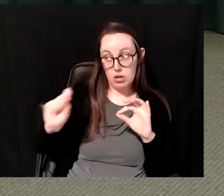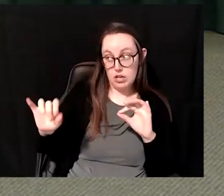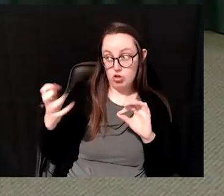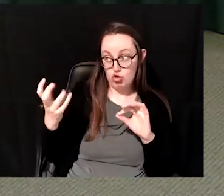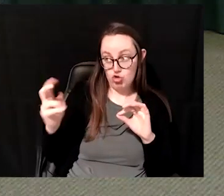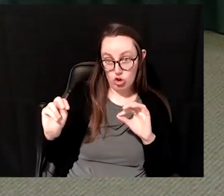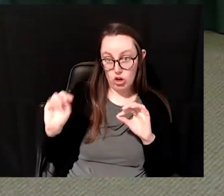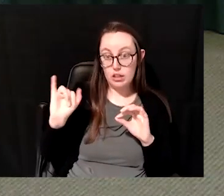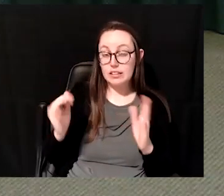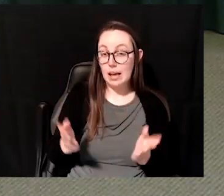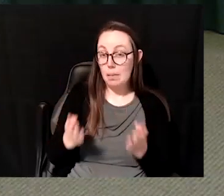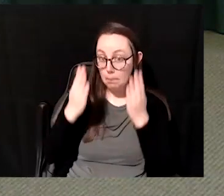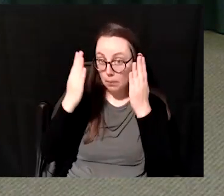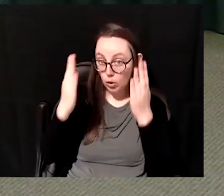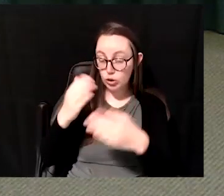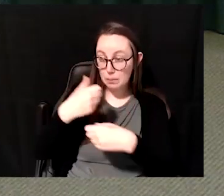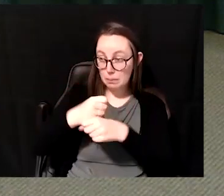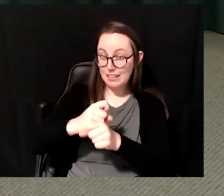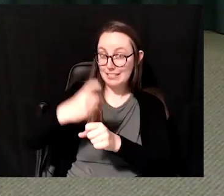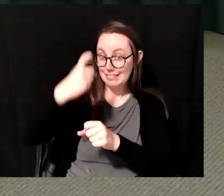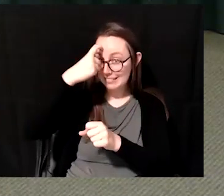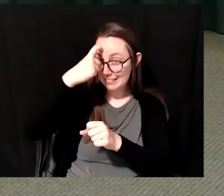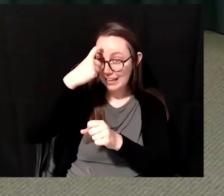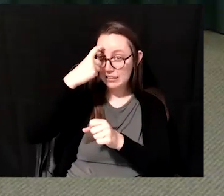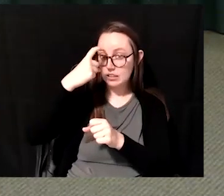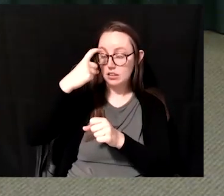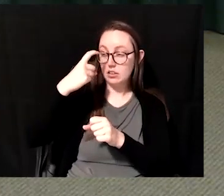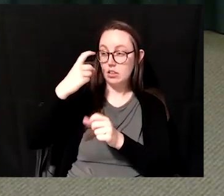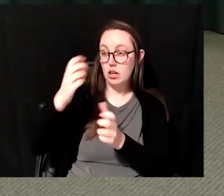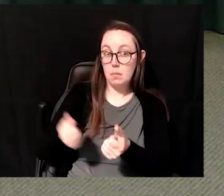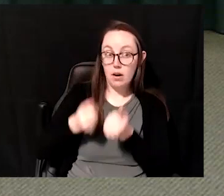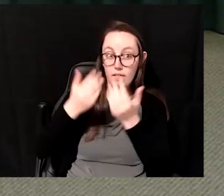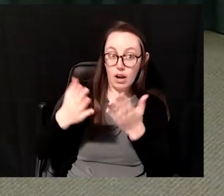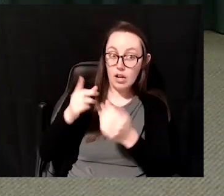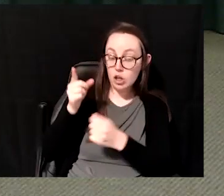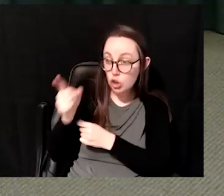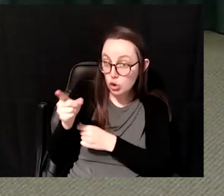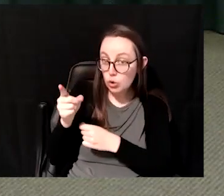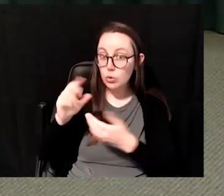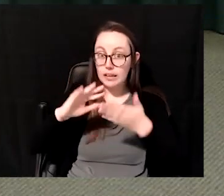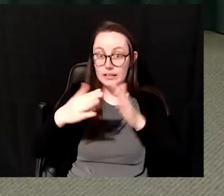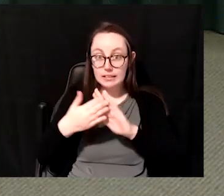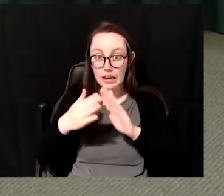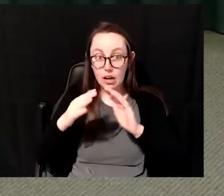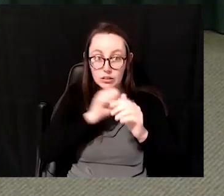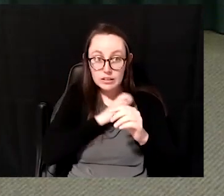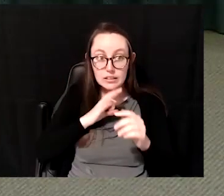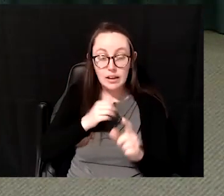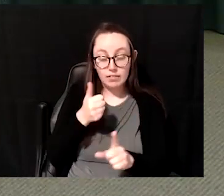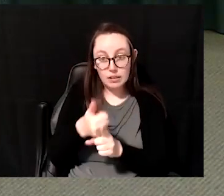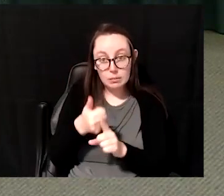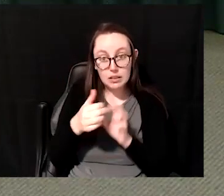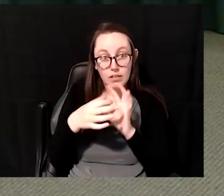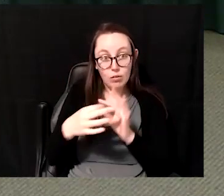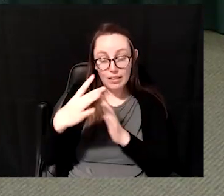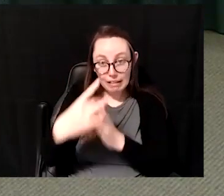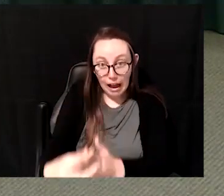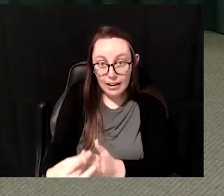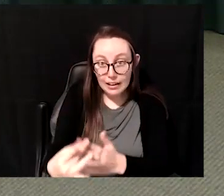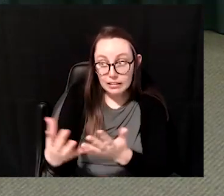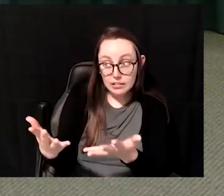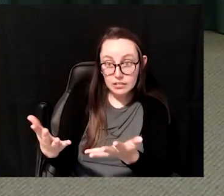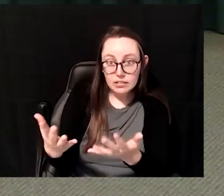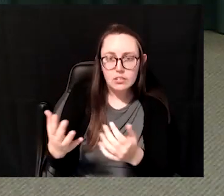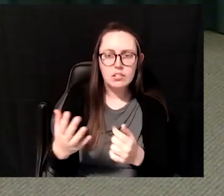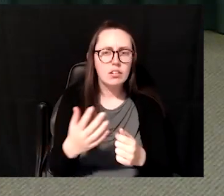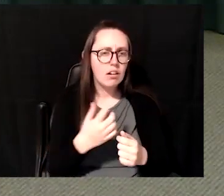sufficient sense to provide you and town staff with enough guidance I think so uh I